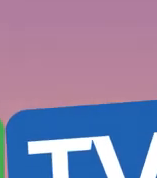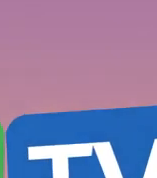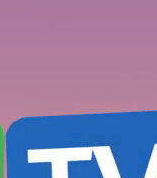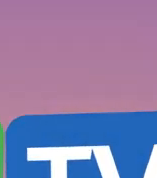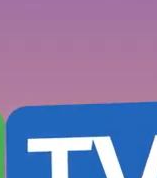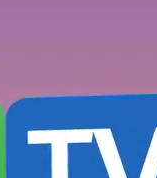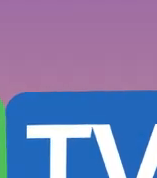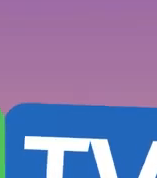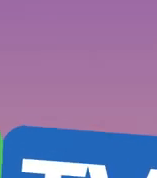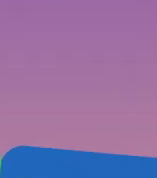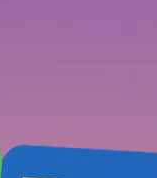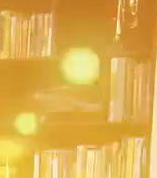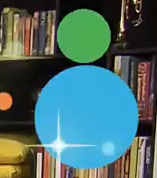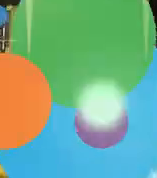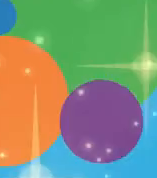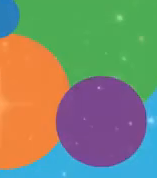Reading at Home TV.